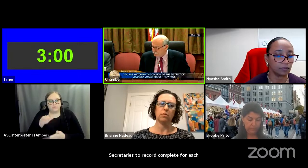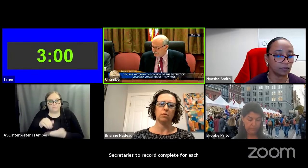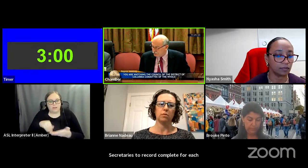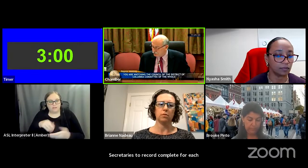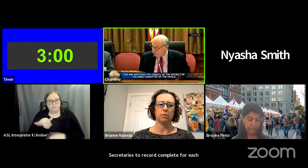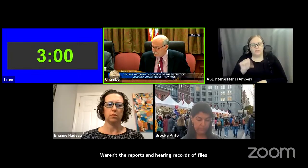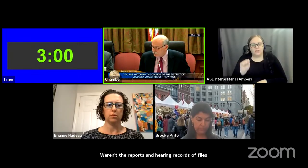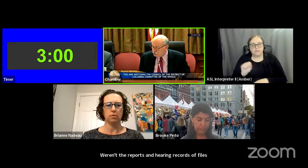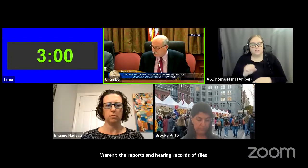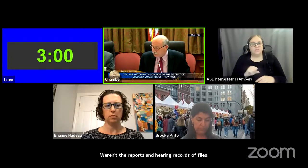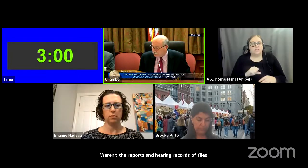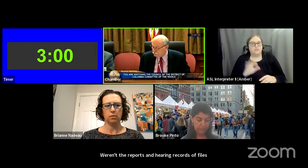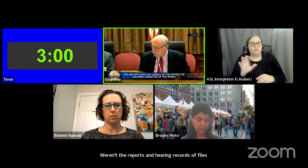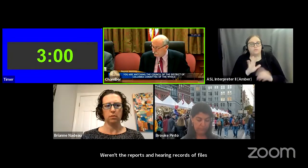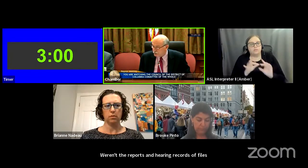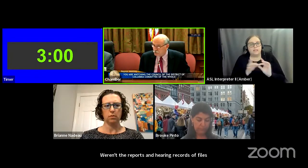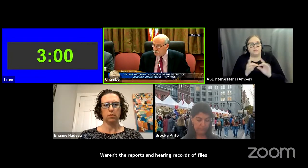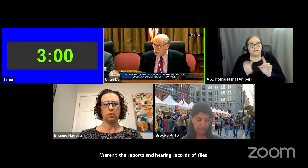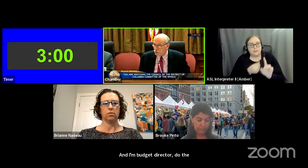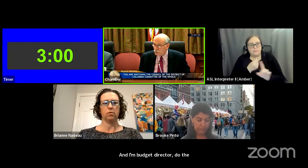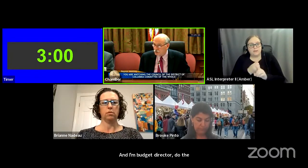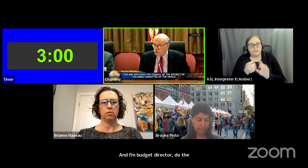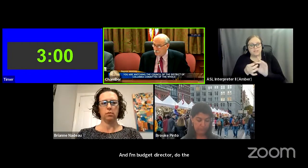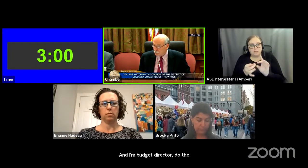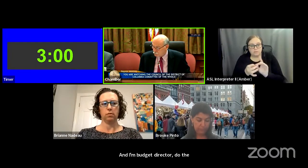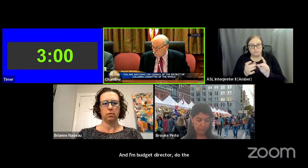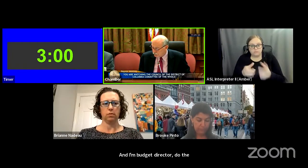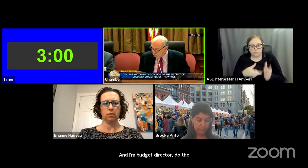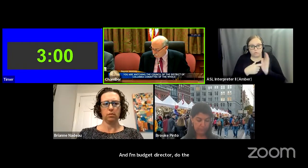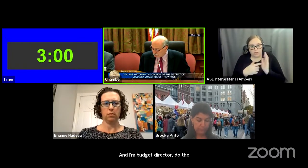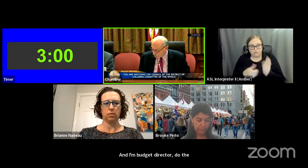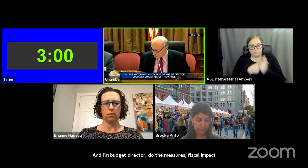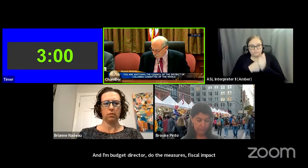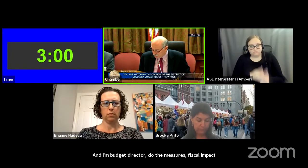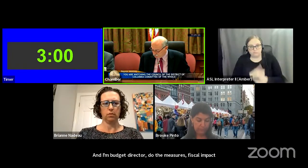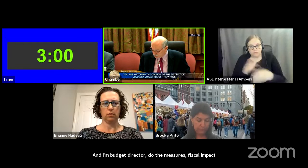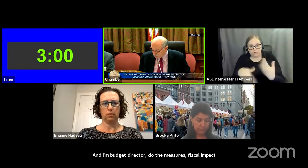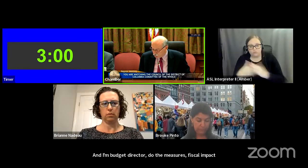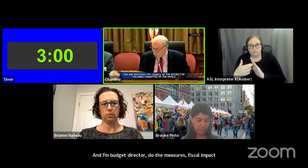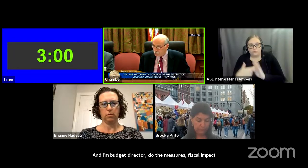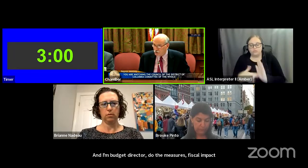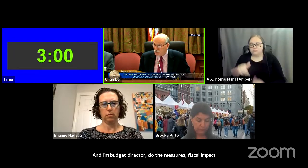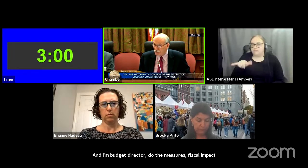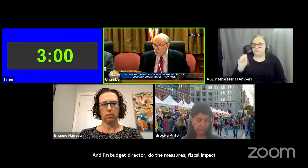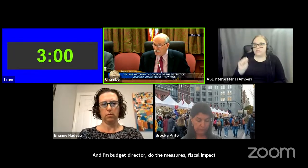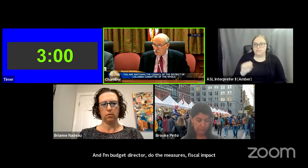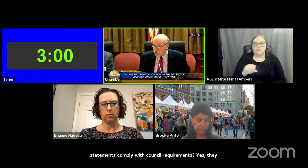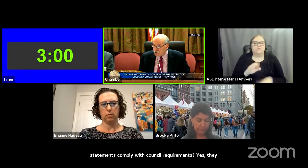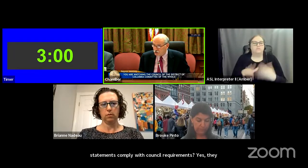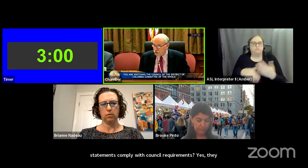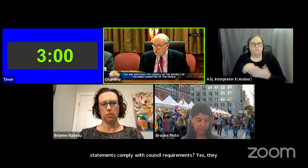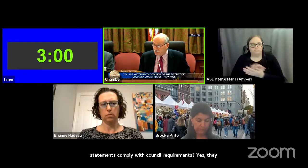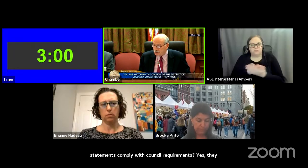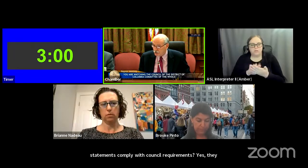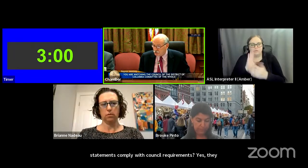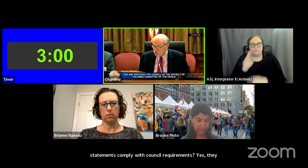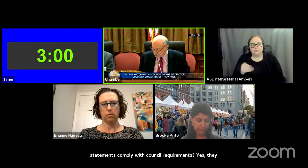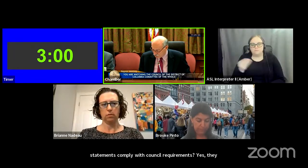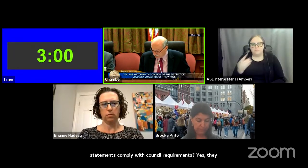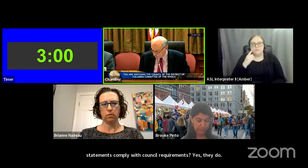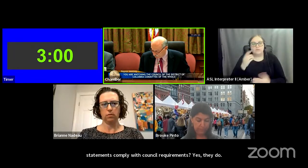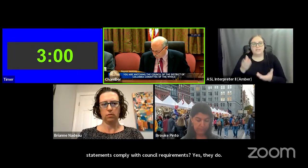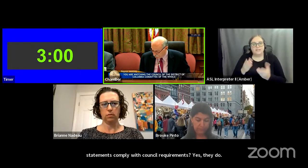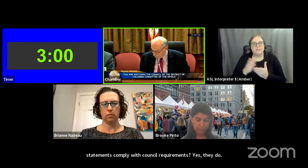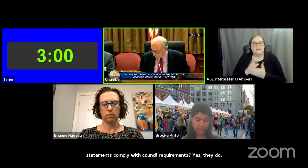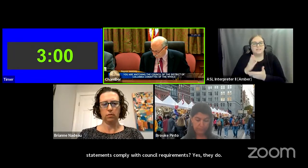fiscal impact statements comply with council requirements? Yes, they do. Without objection, these measures will be placed on the consent agenda for today's